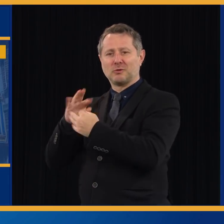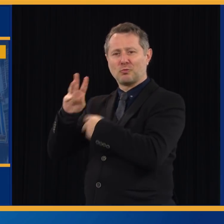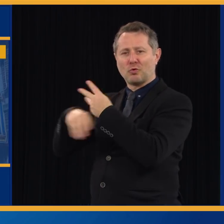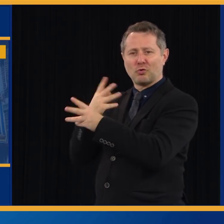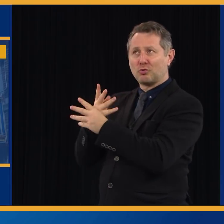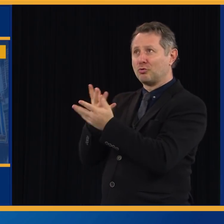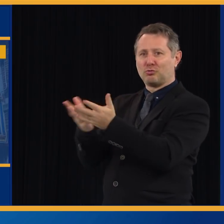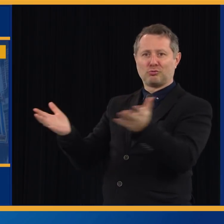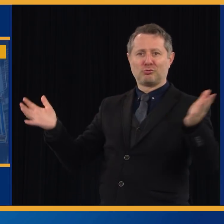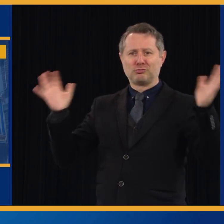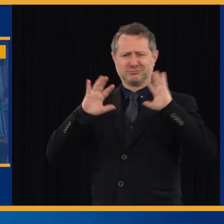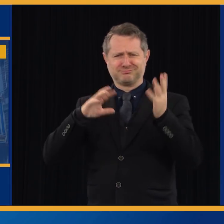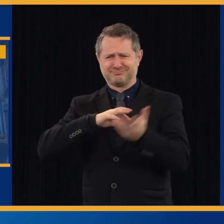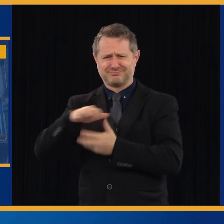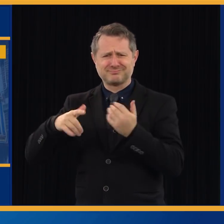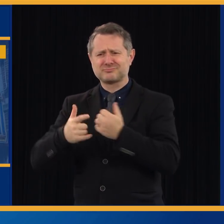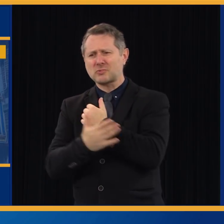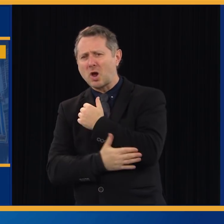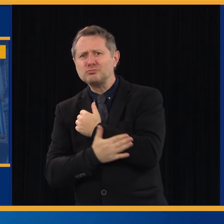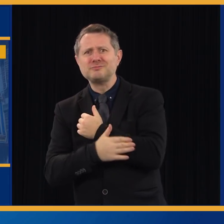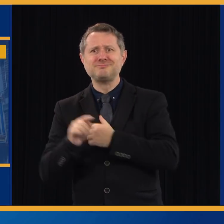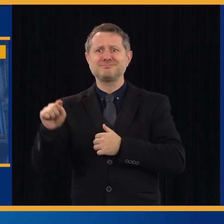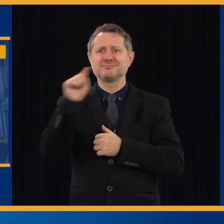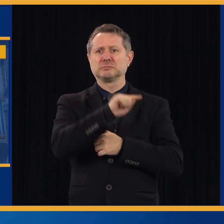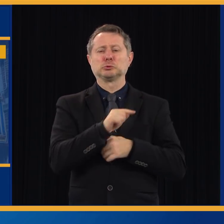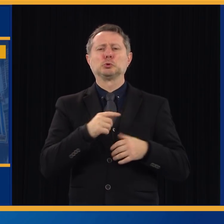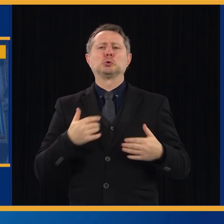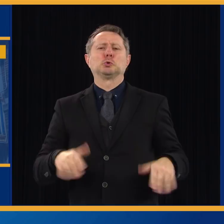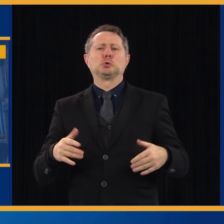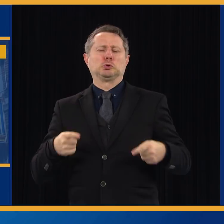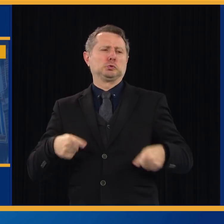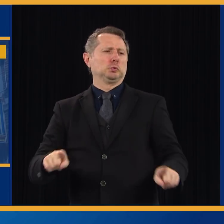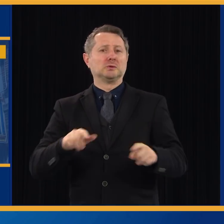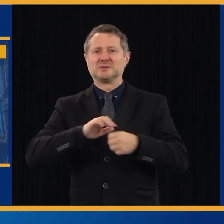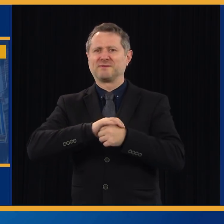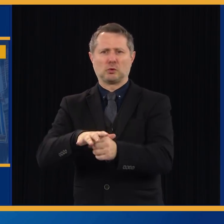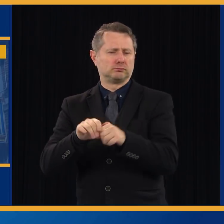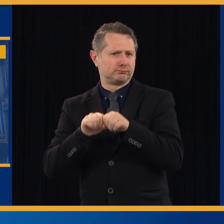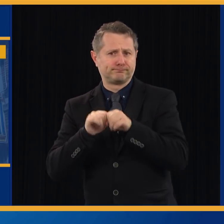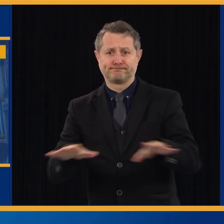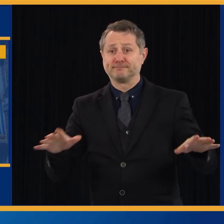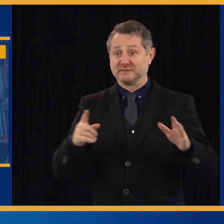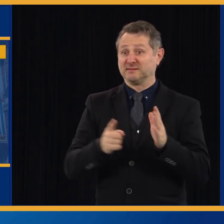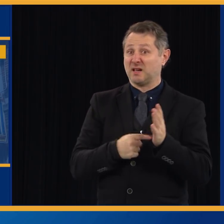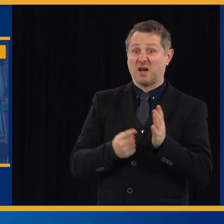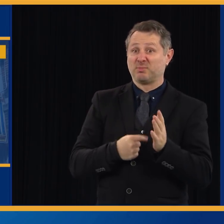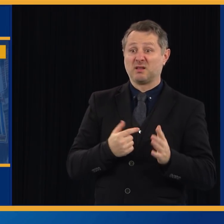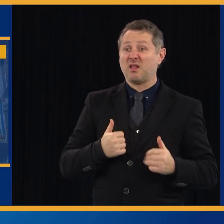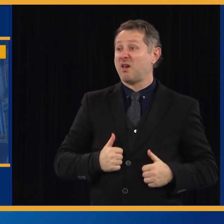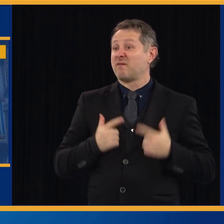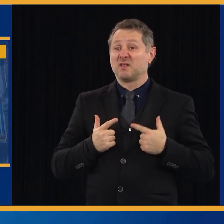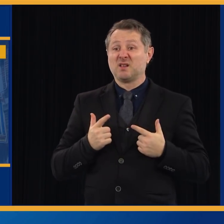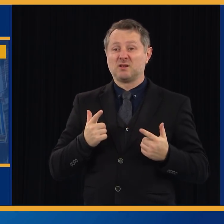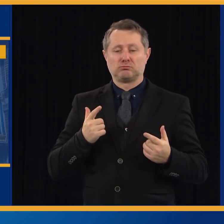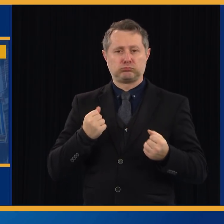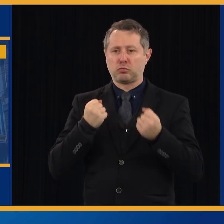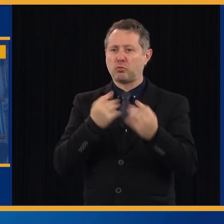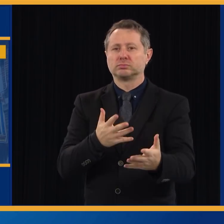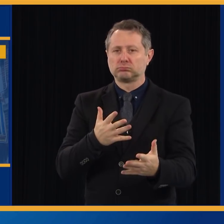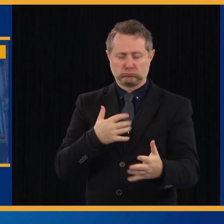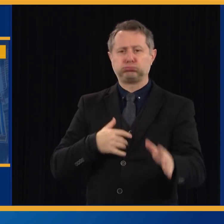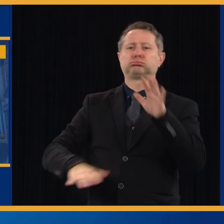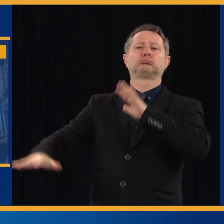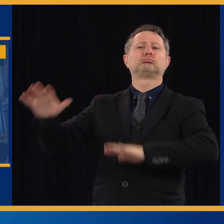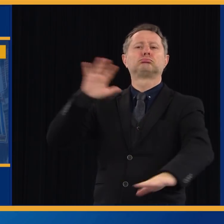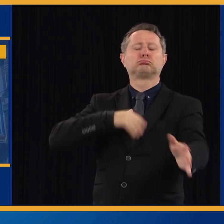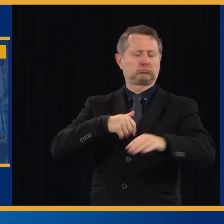this period that we're in? And you get knocked on your rear end in life. Yeah, that happens. You get knocked on your rear